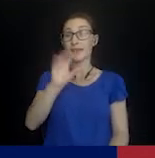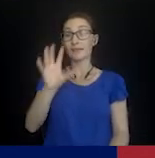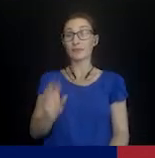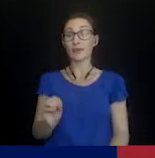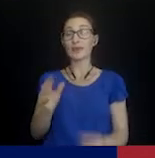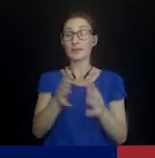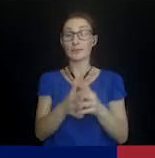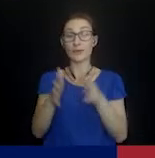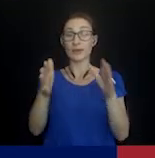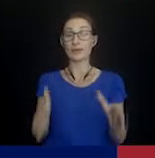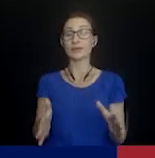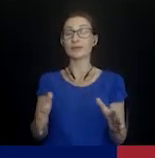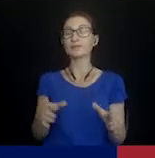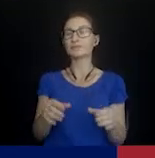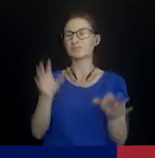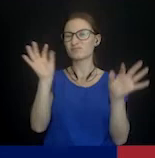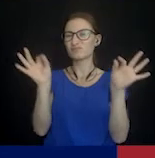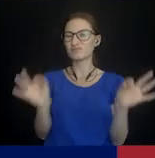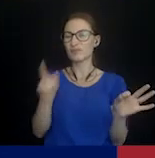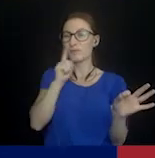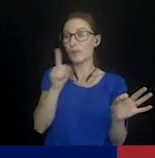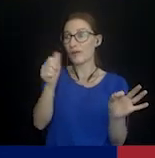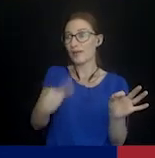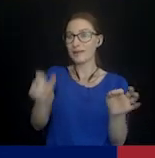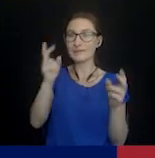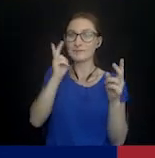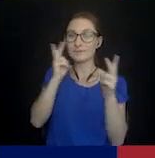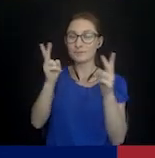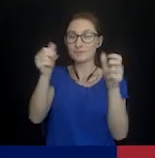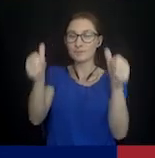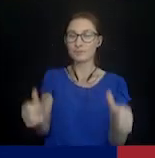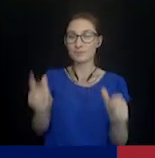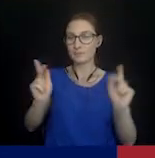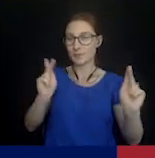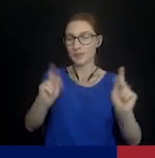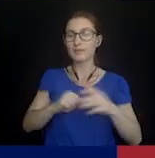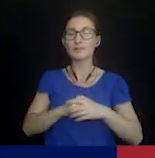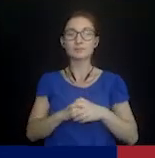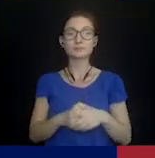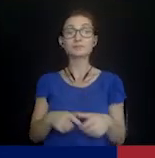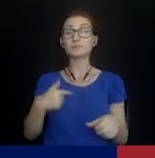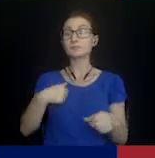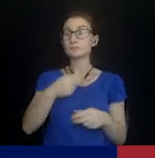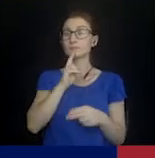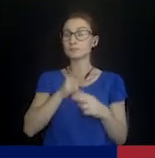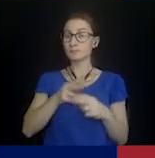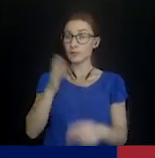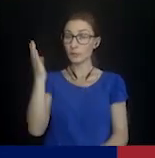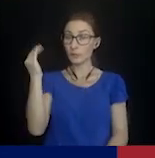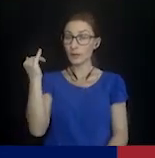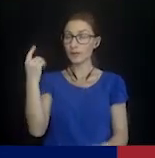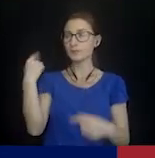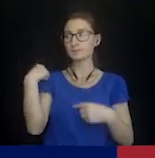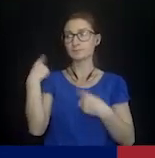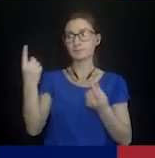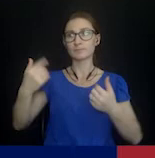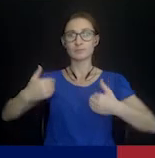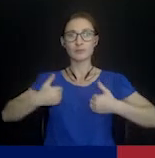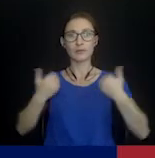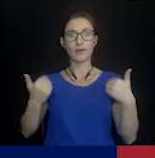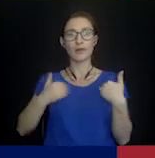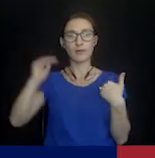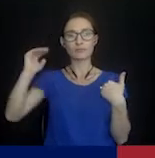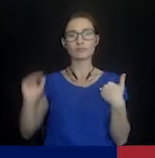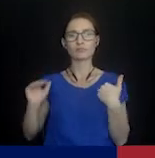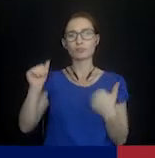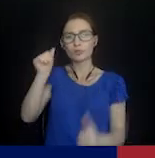for those of you who are vision impaired, and I mention that because ever since I was a